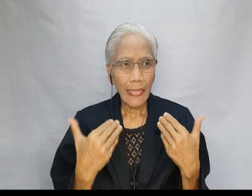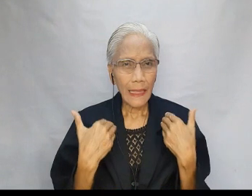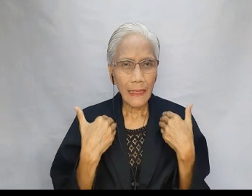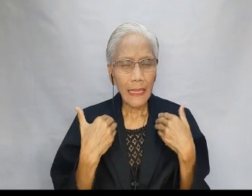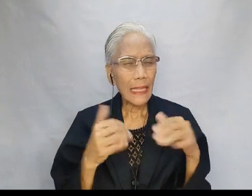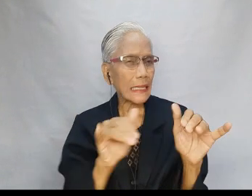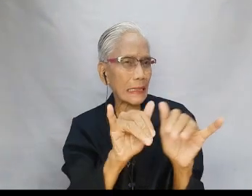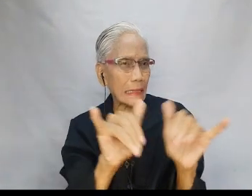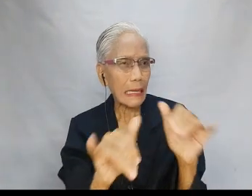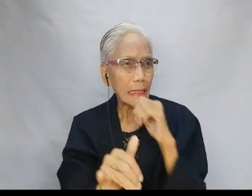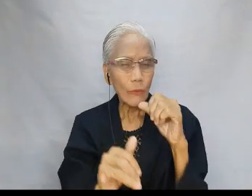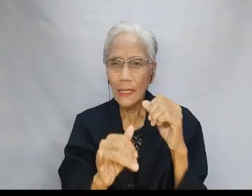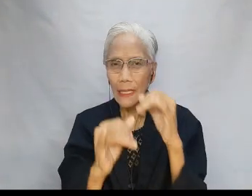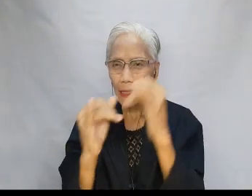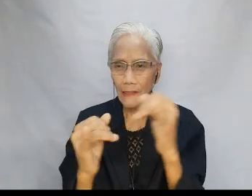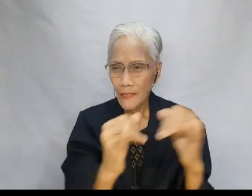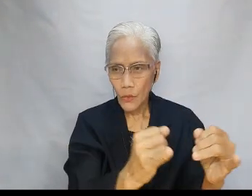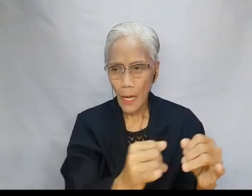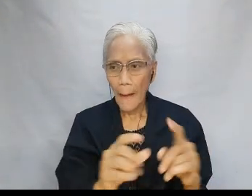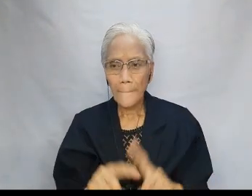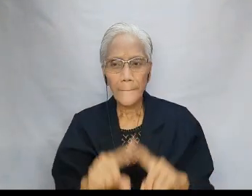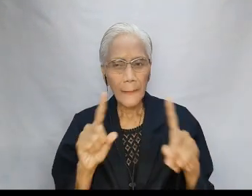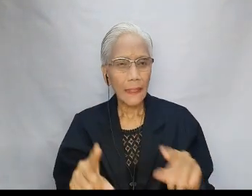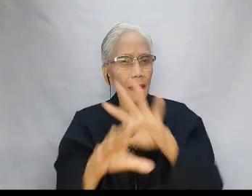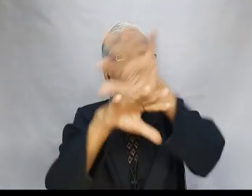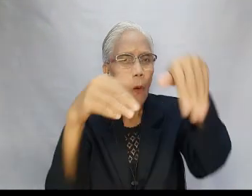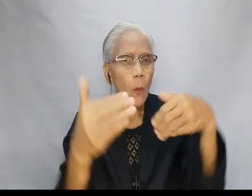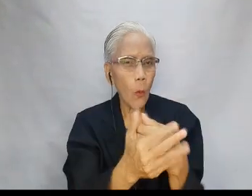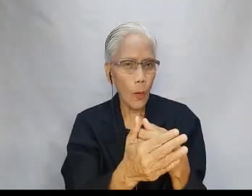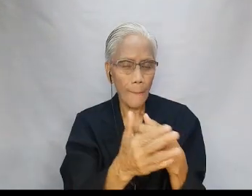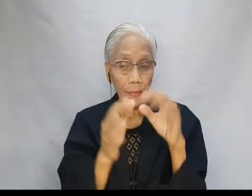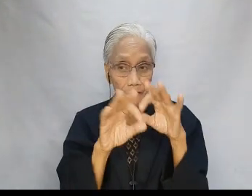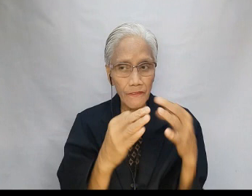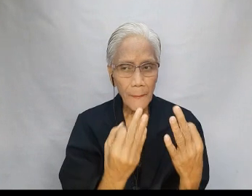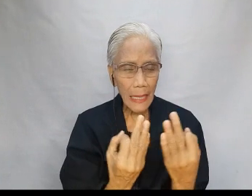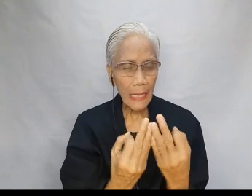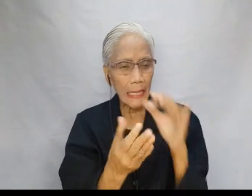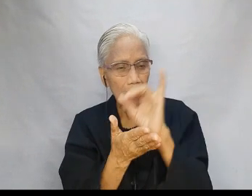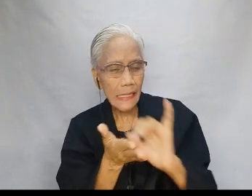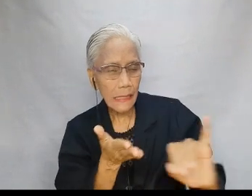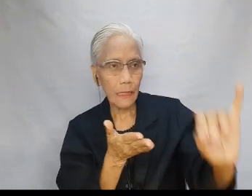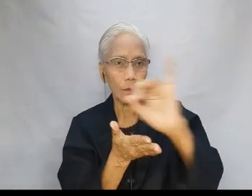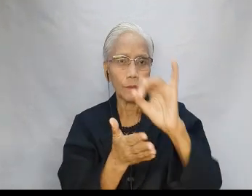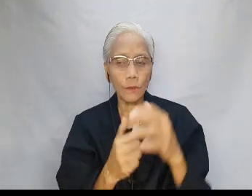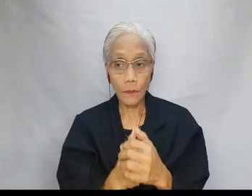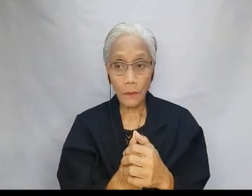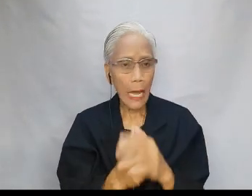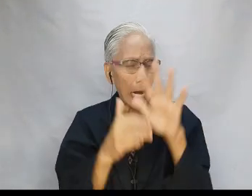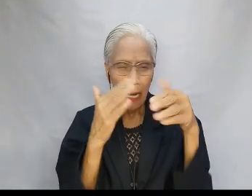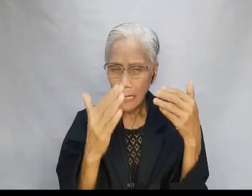Greed infiltrates not only individuals but entire families, entire